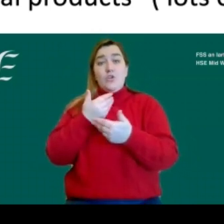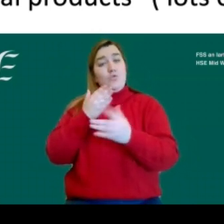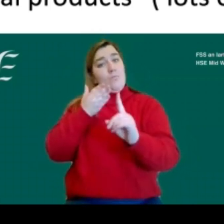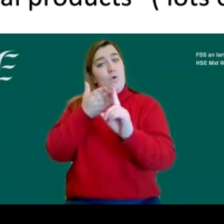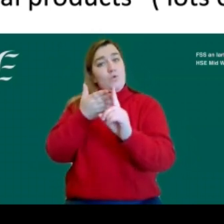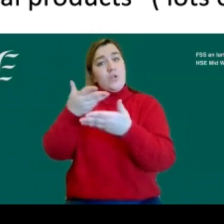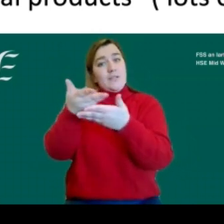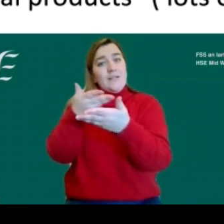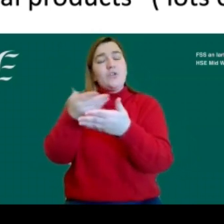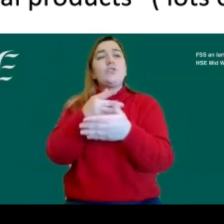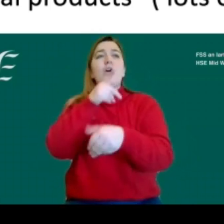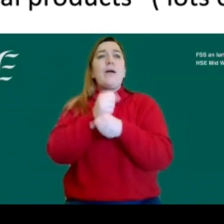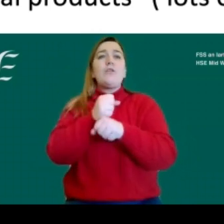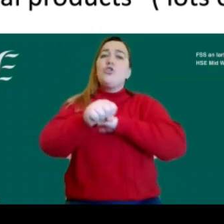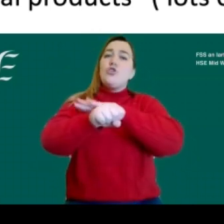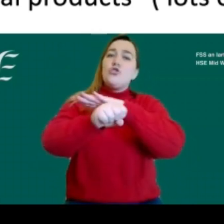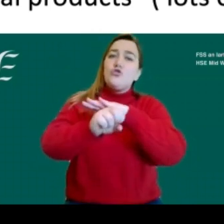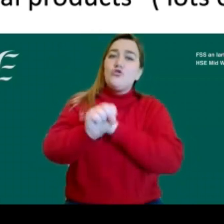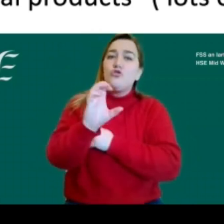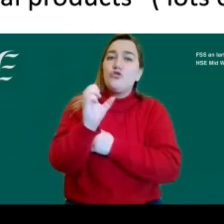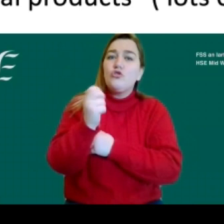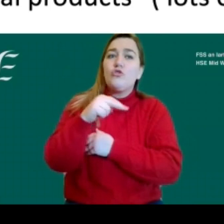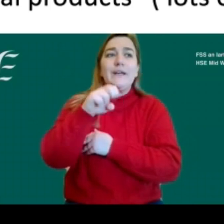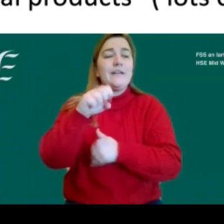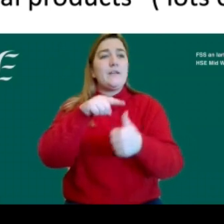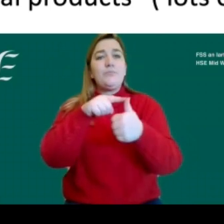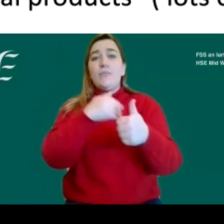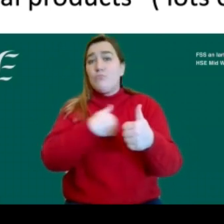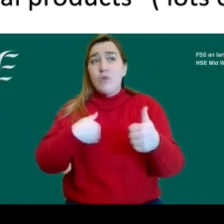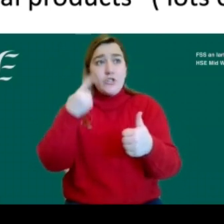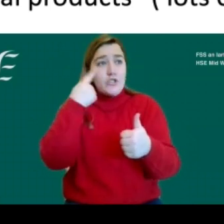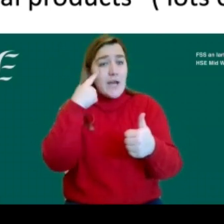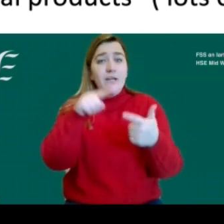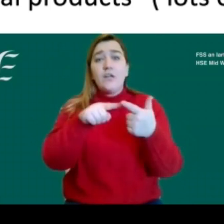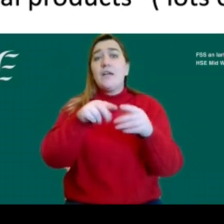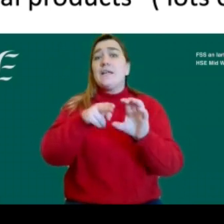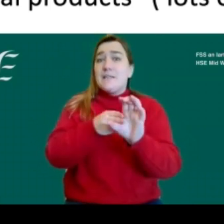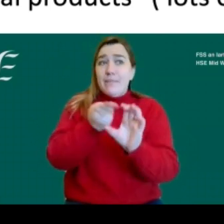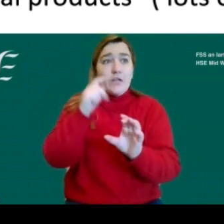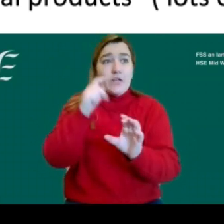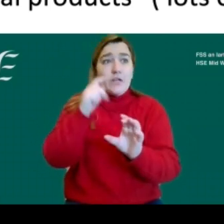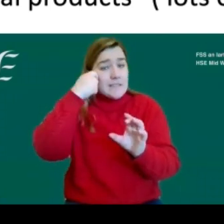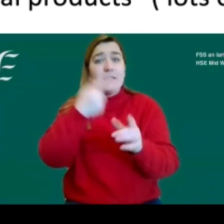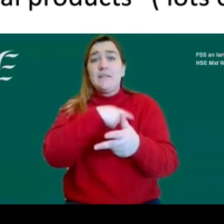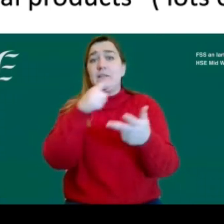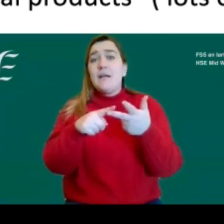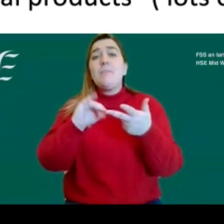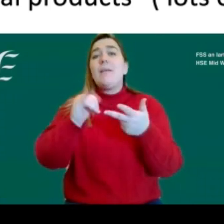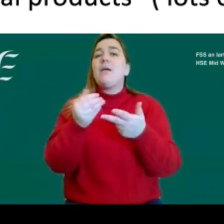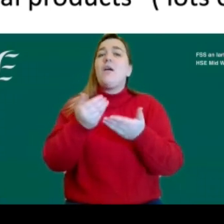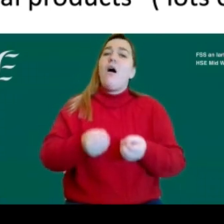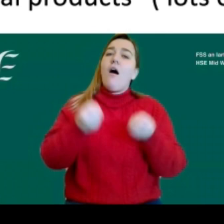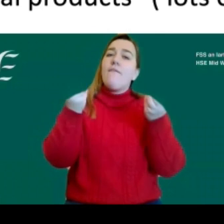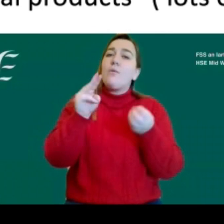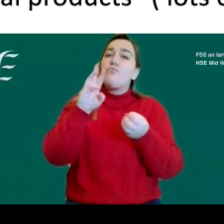but they're going to focus on the things like screening and make sure that your breast screening is up to date, your smears are up to date. Some of the practice might offer pre-consultation